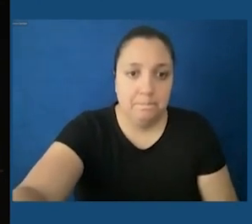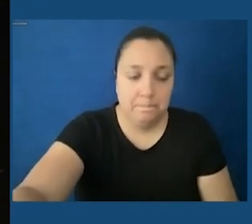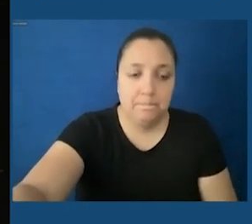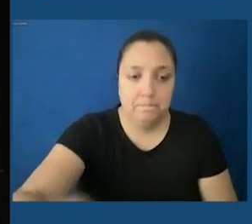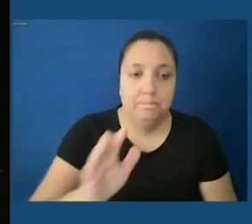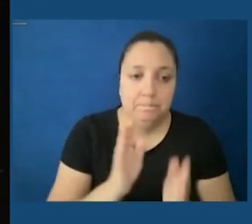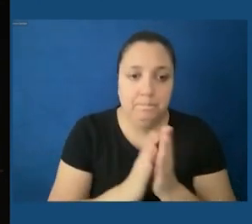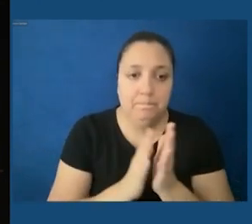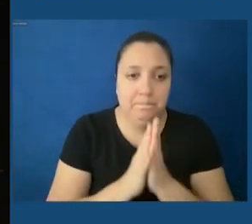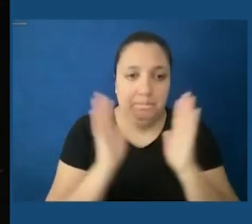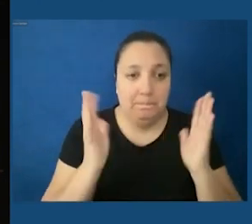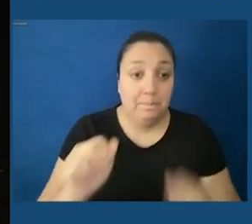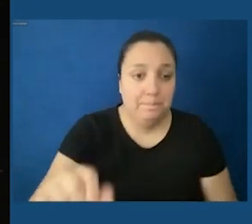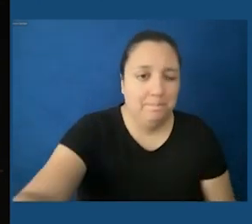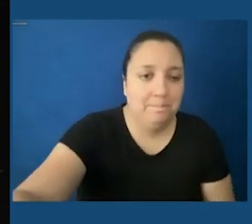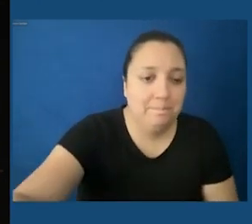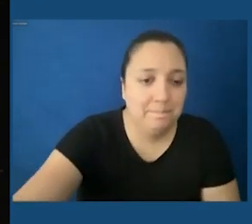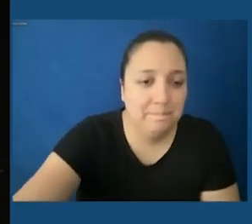Thanks, Jamey.